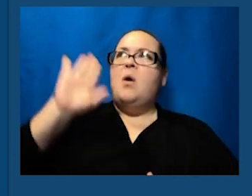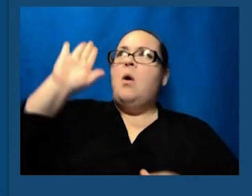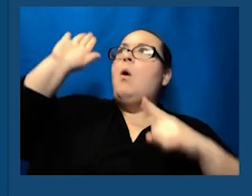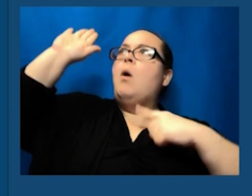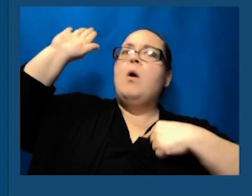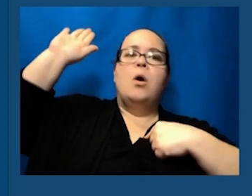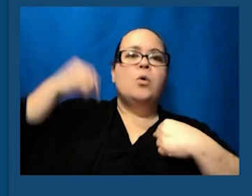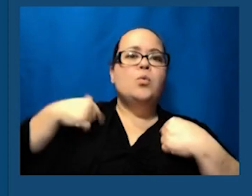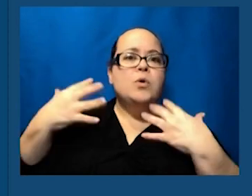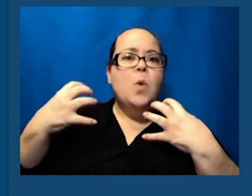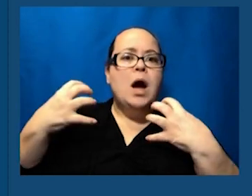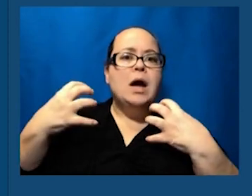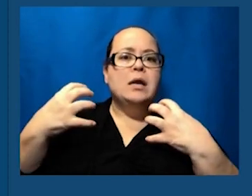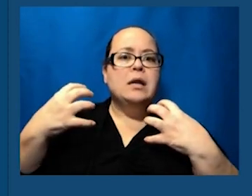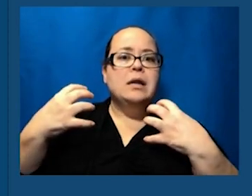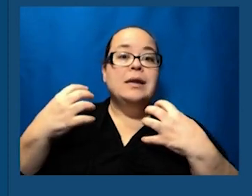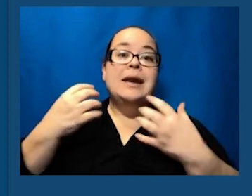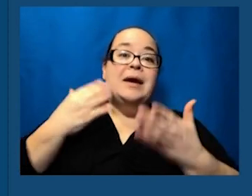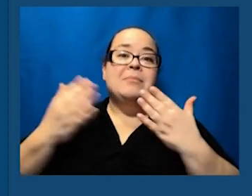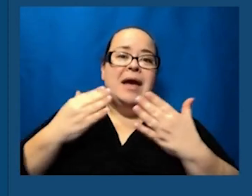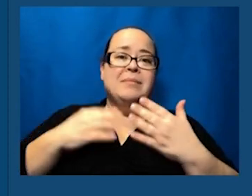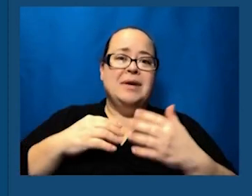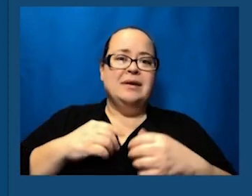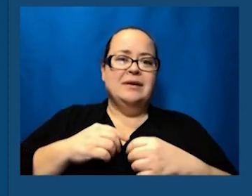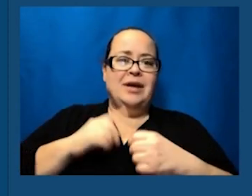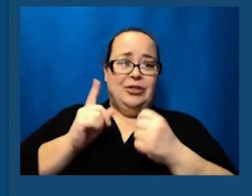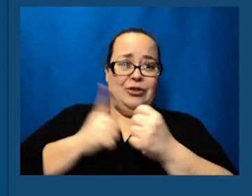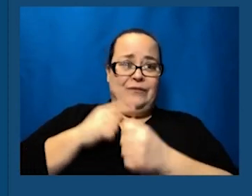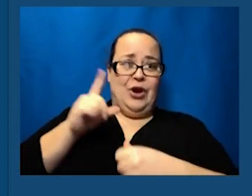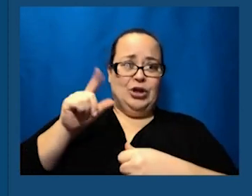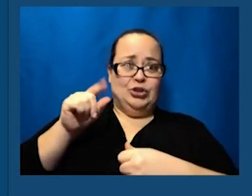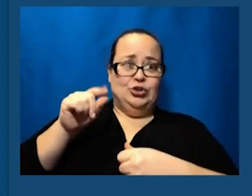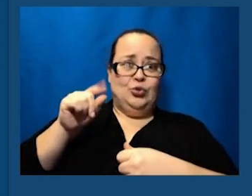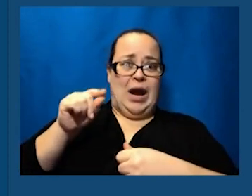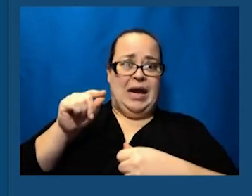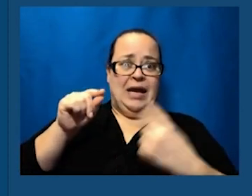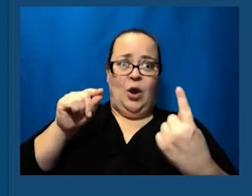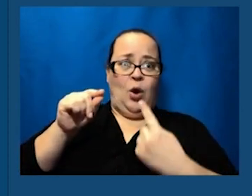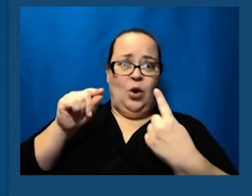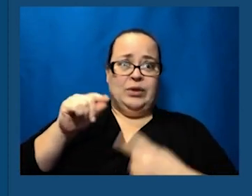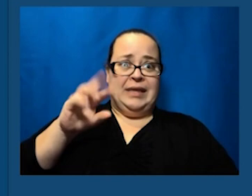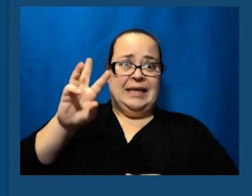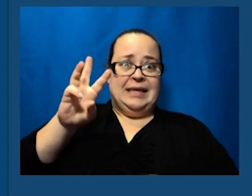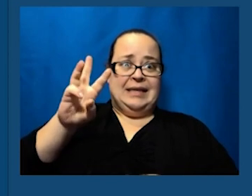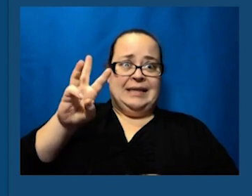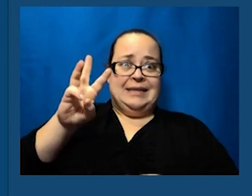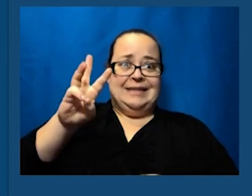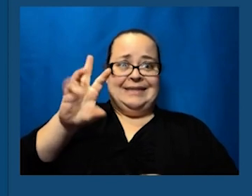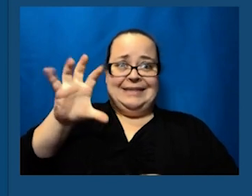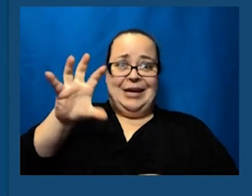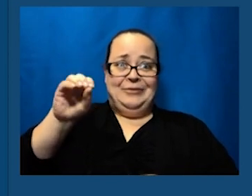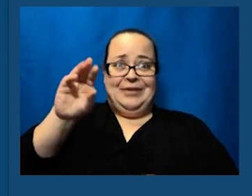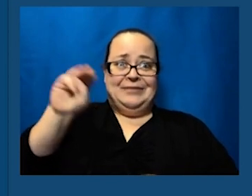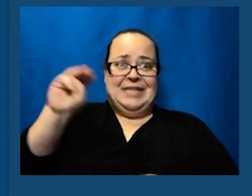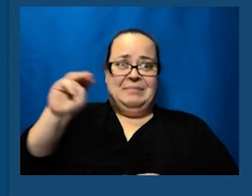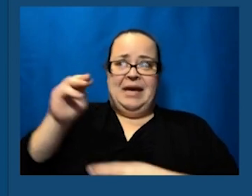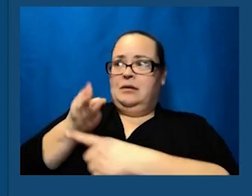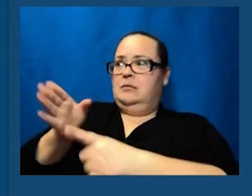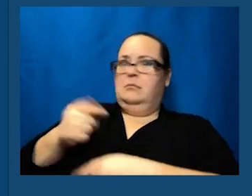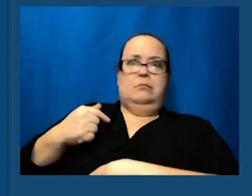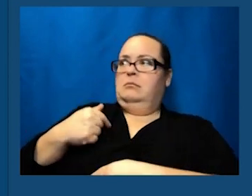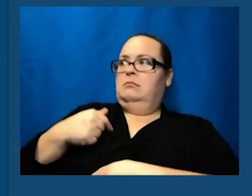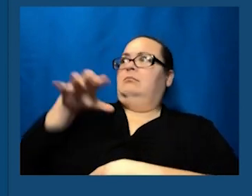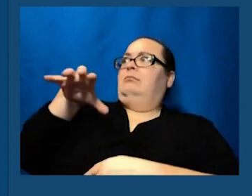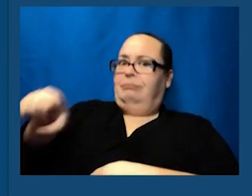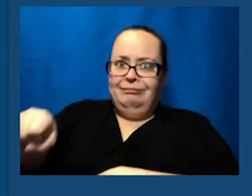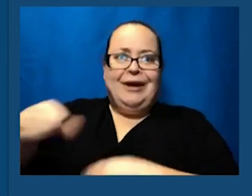maybe because they didn't want the first 20 to get $650 million between them. I get that. So this is a competition. Step